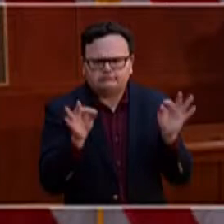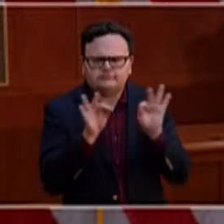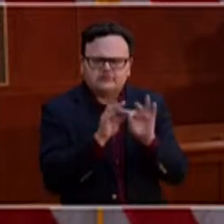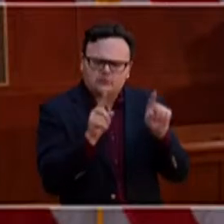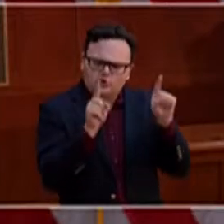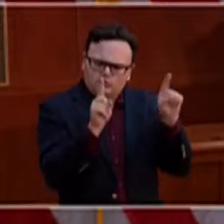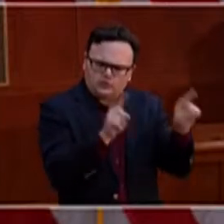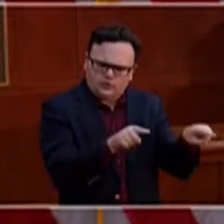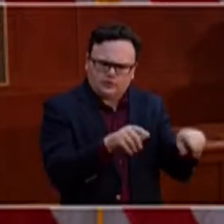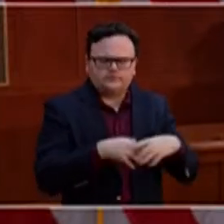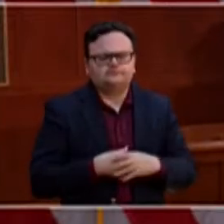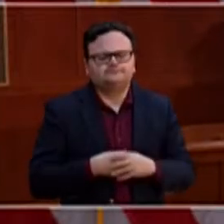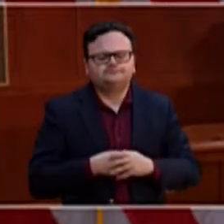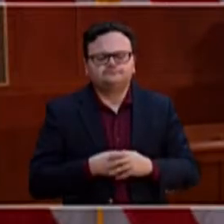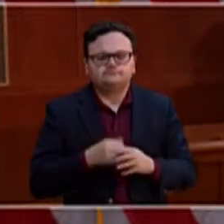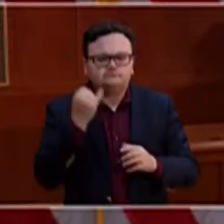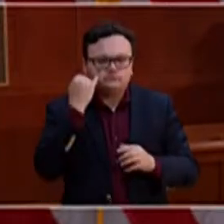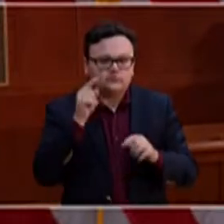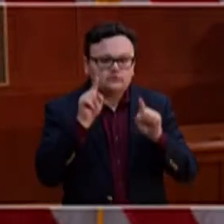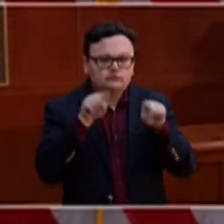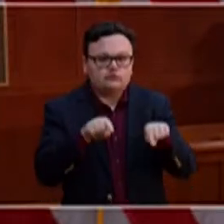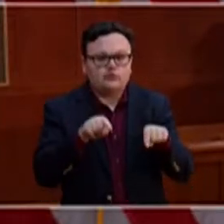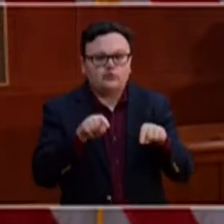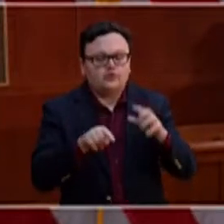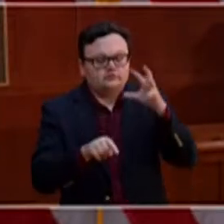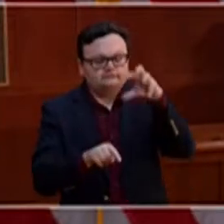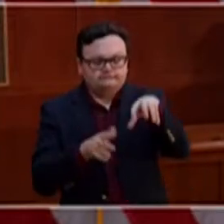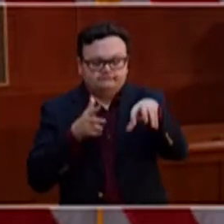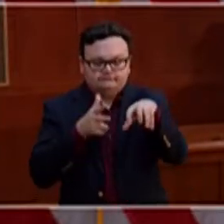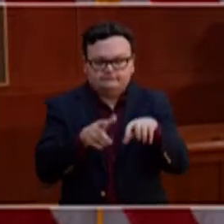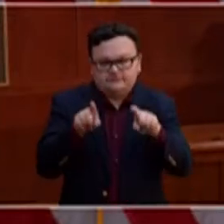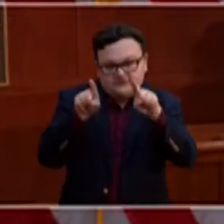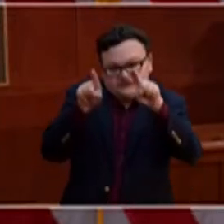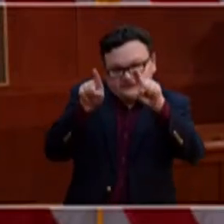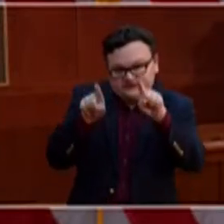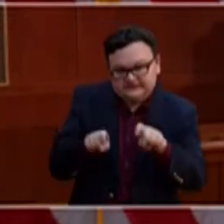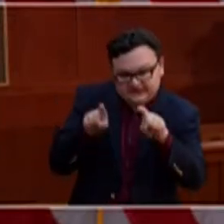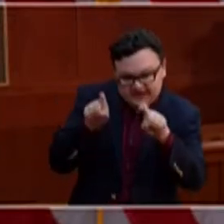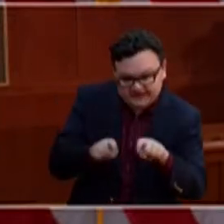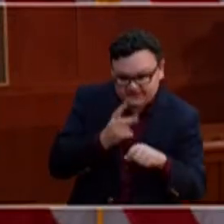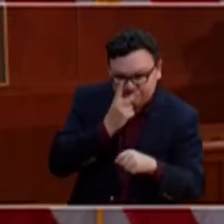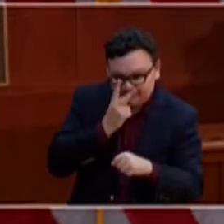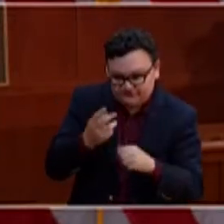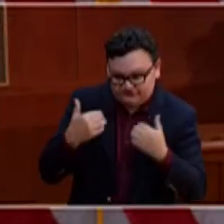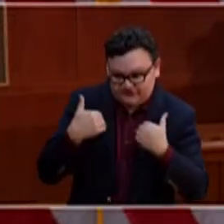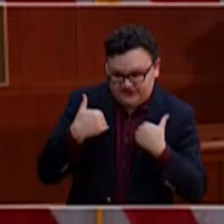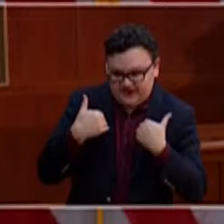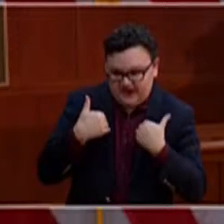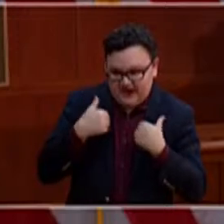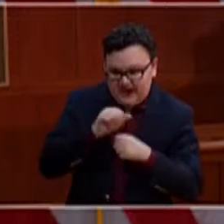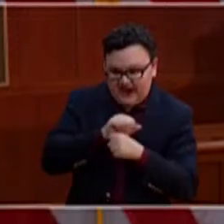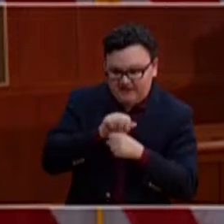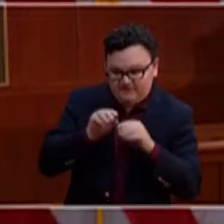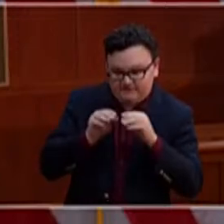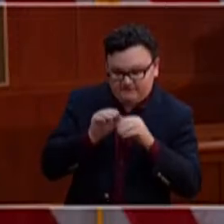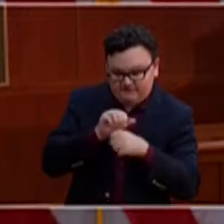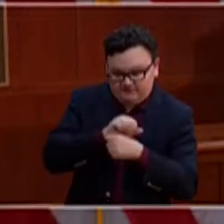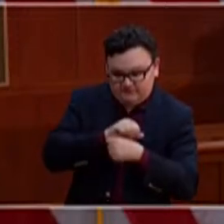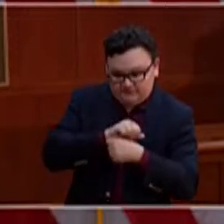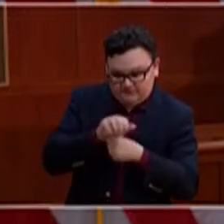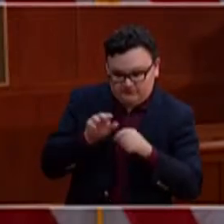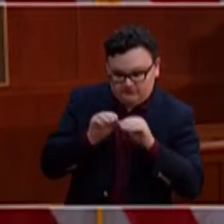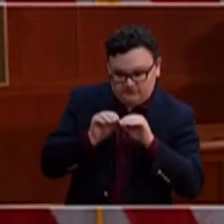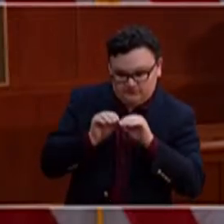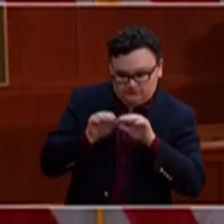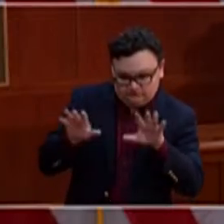and test at the state test sites, drive-through sites for antibodies, they get the result right there. They get it. You can go give blood and